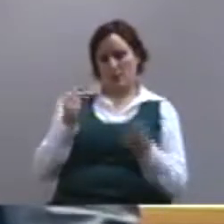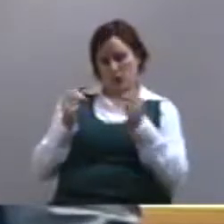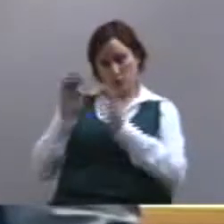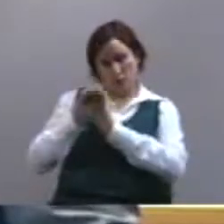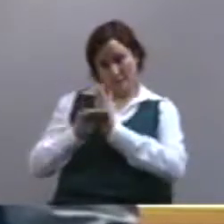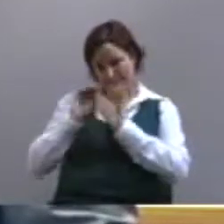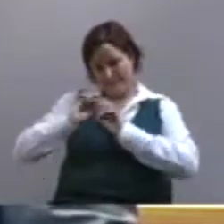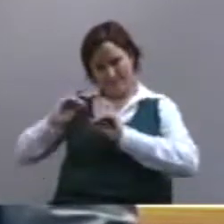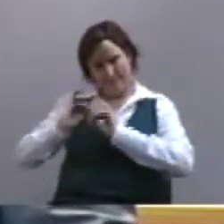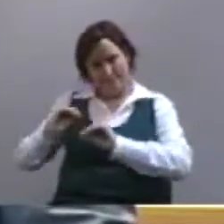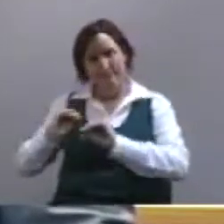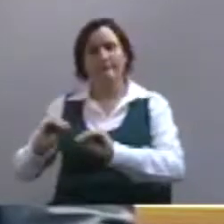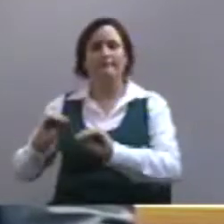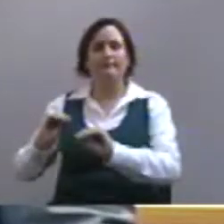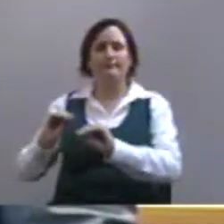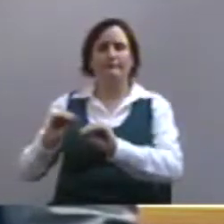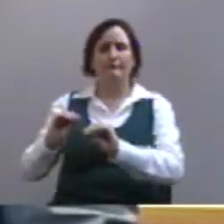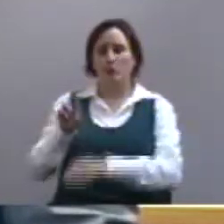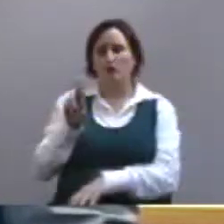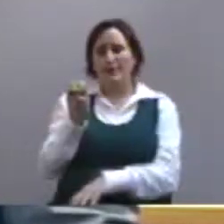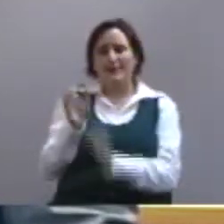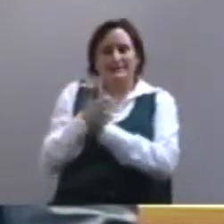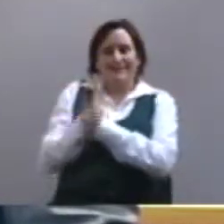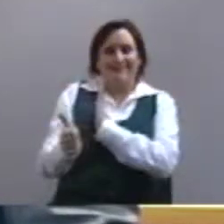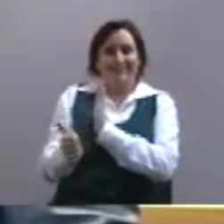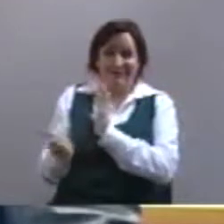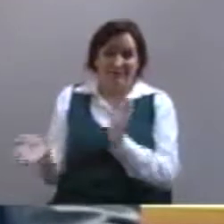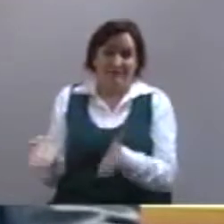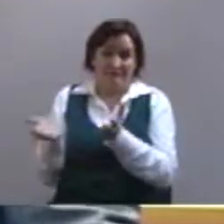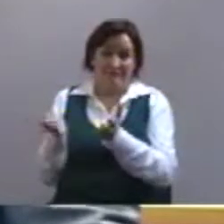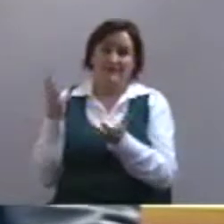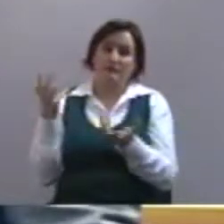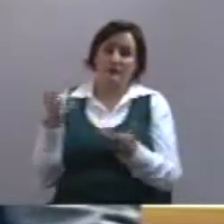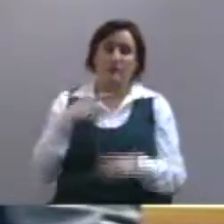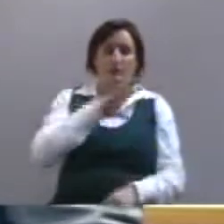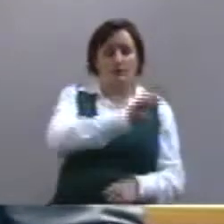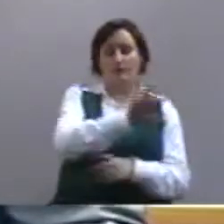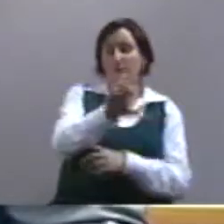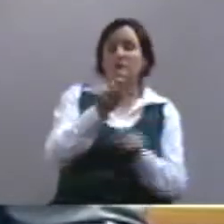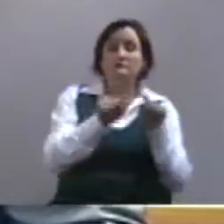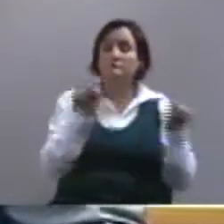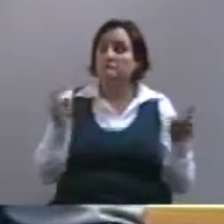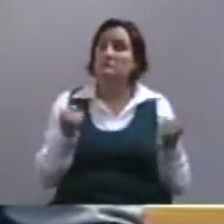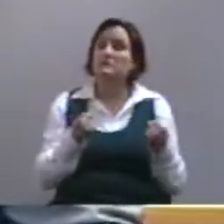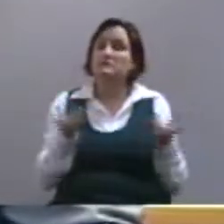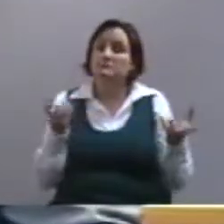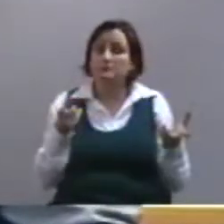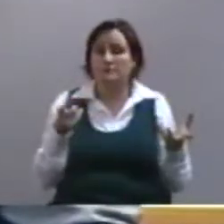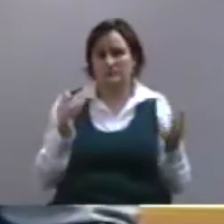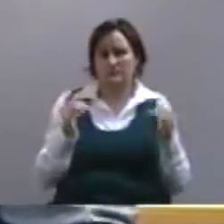officers was introduced. Those provinces with a high number of police killings were